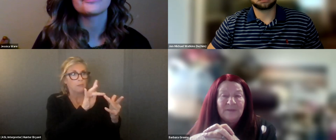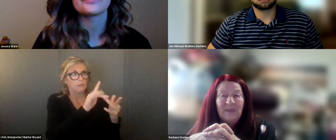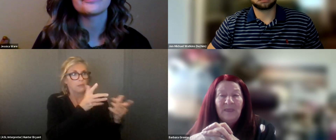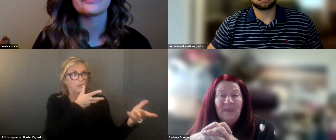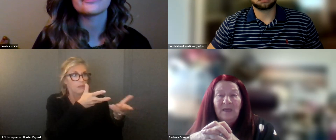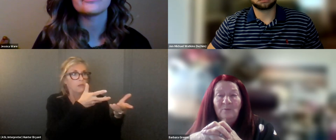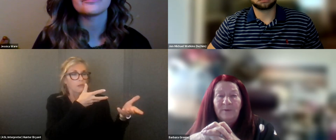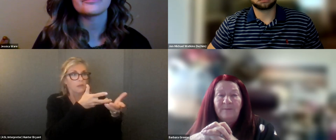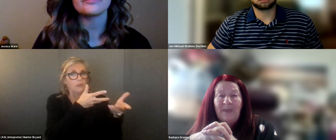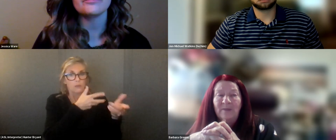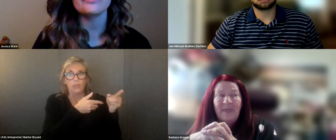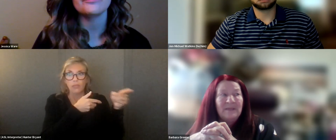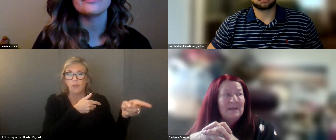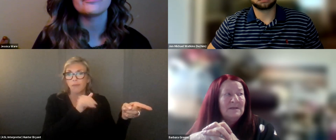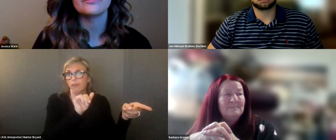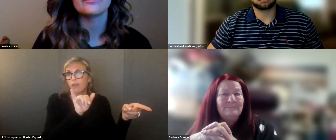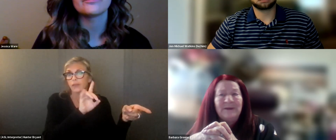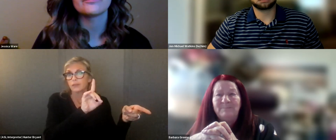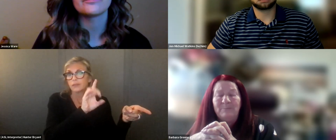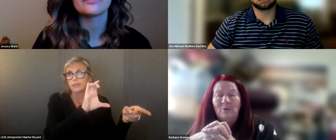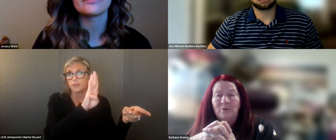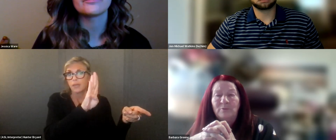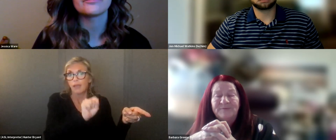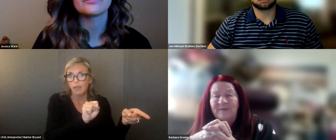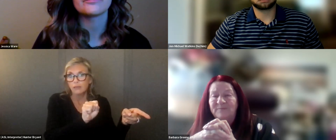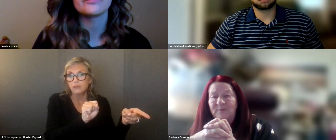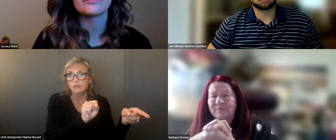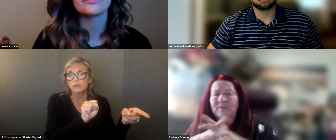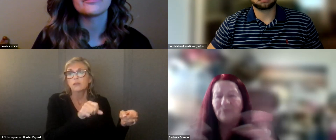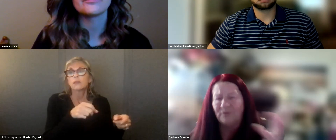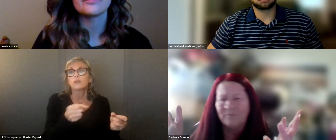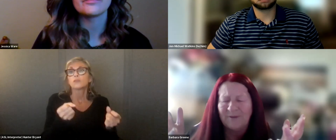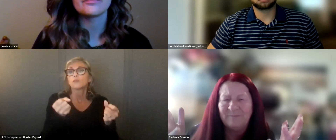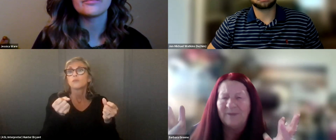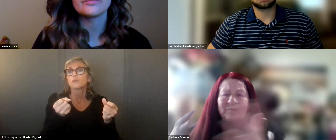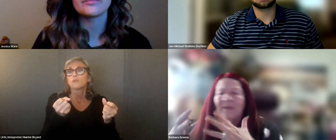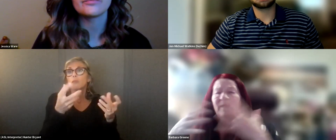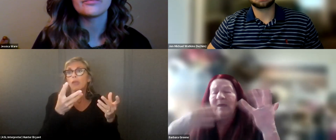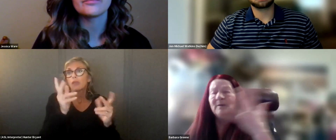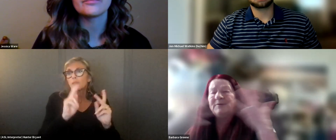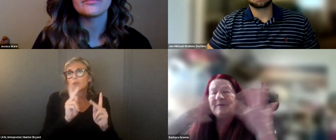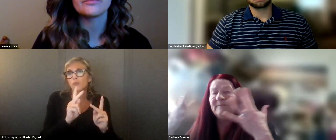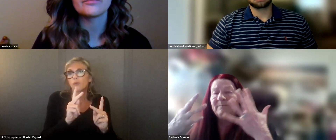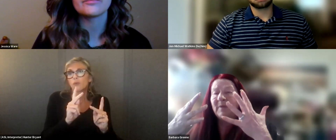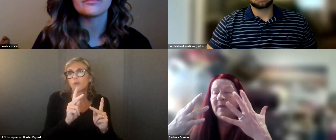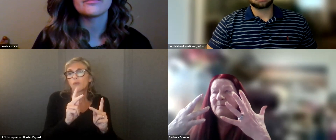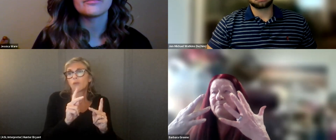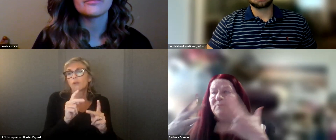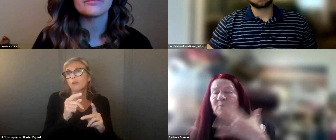DCDS, and we have found that many people who receive services, not just from DCDS,